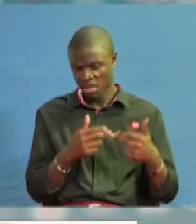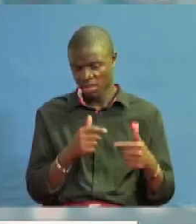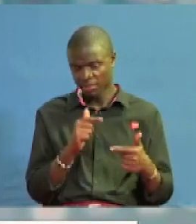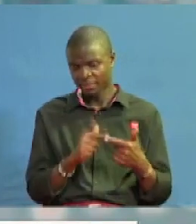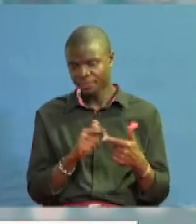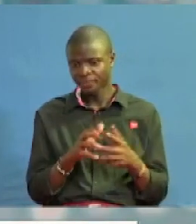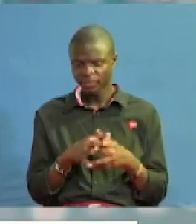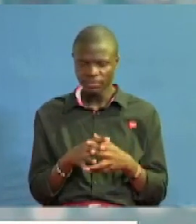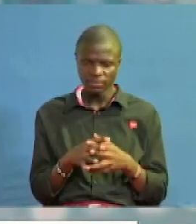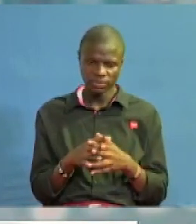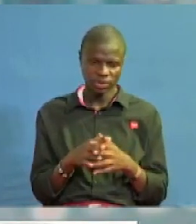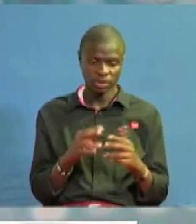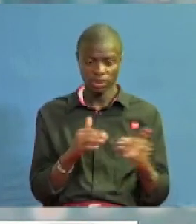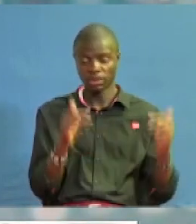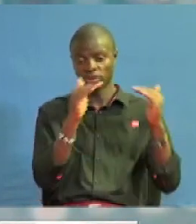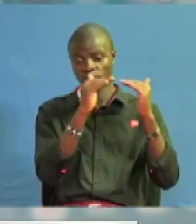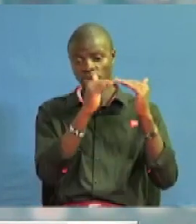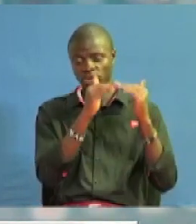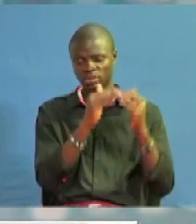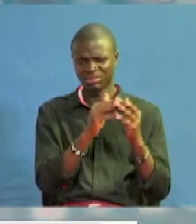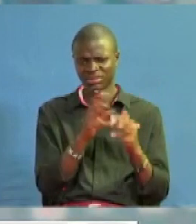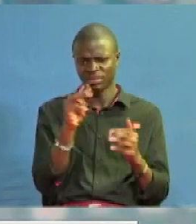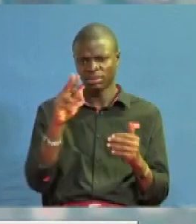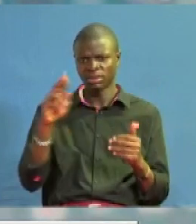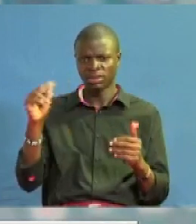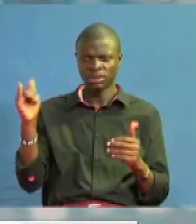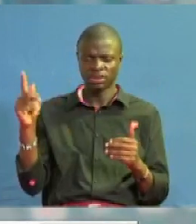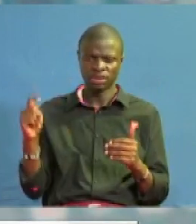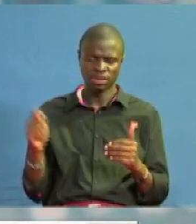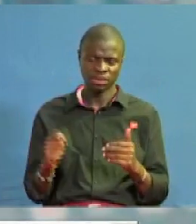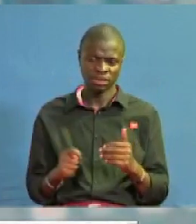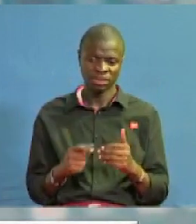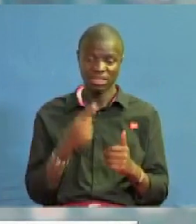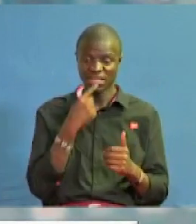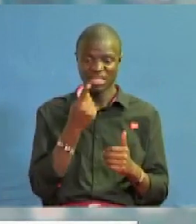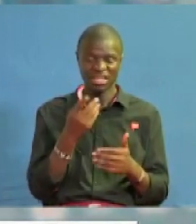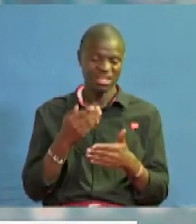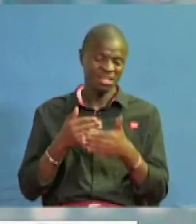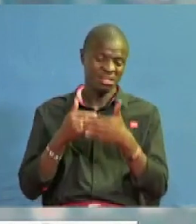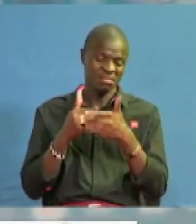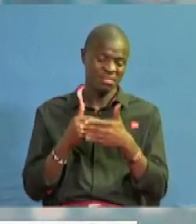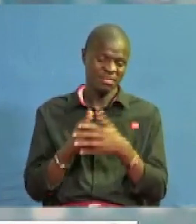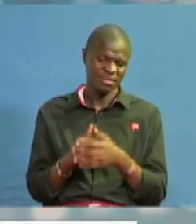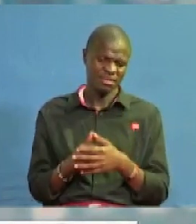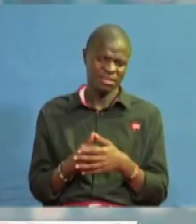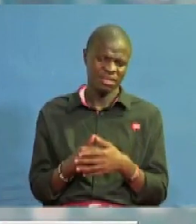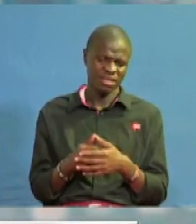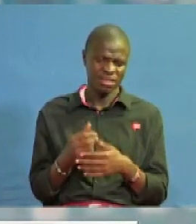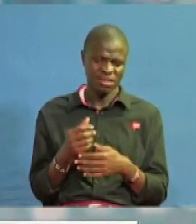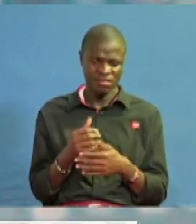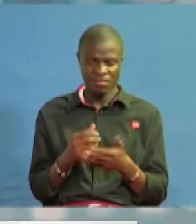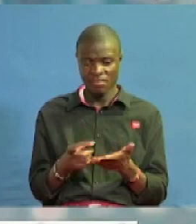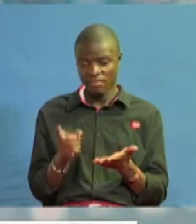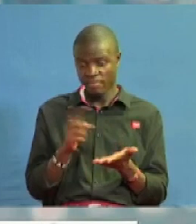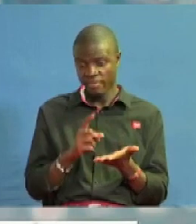to the stock market. Yeah. Number one thing I always tell people, and I said this before, look at a profitable company.